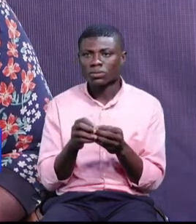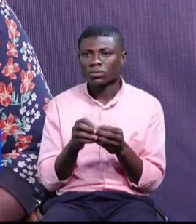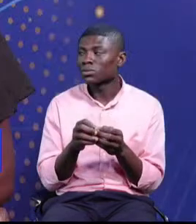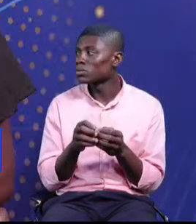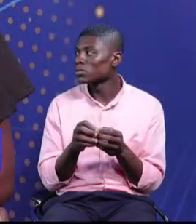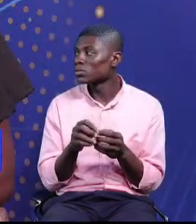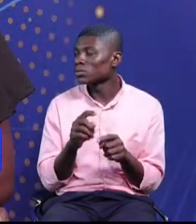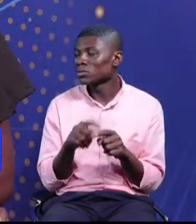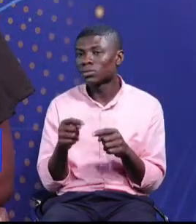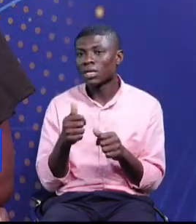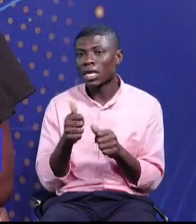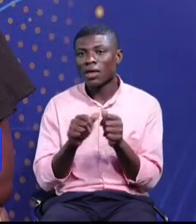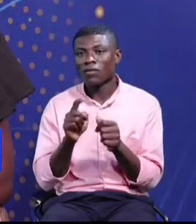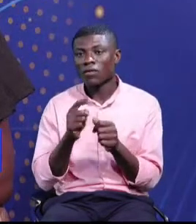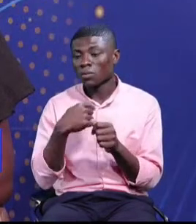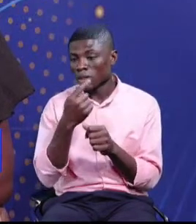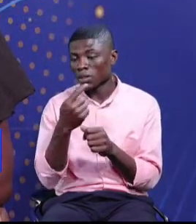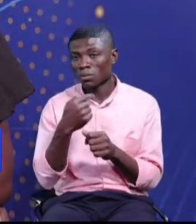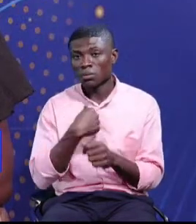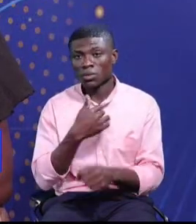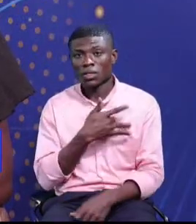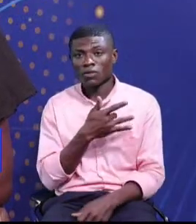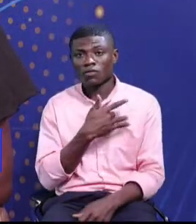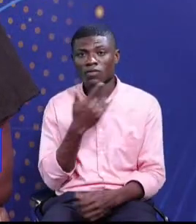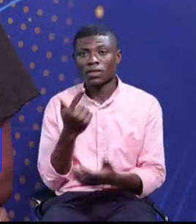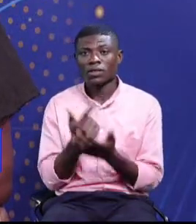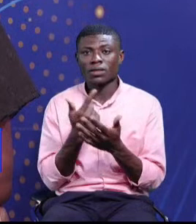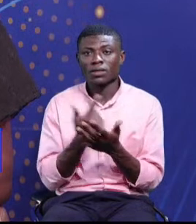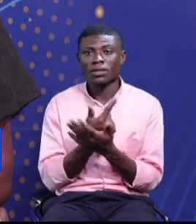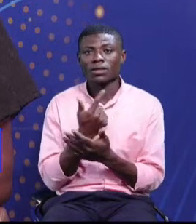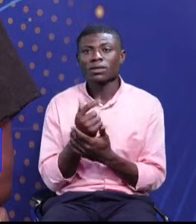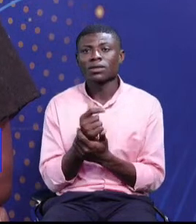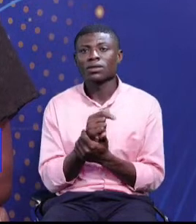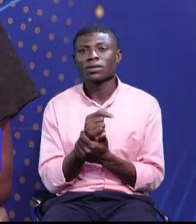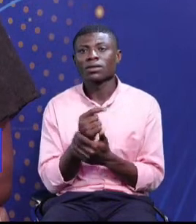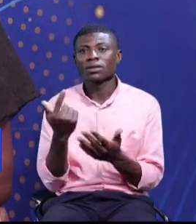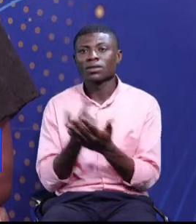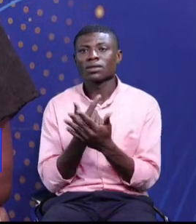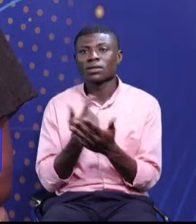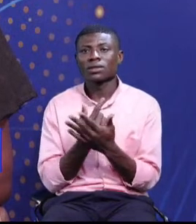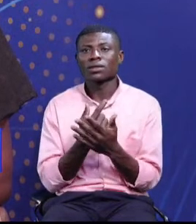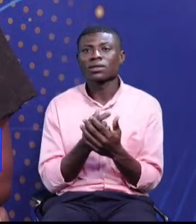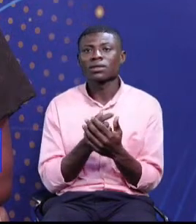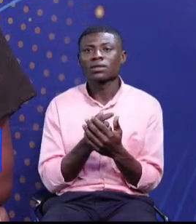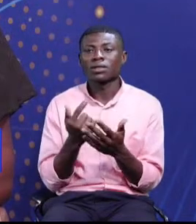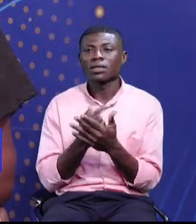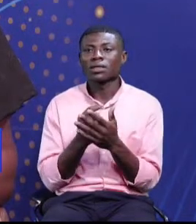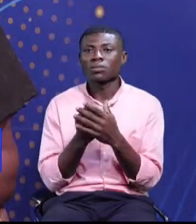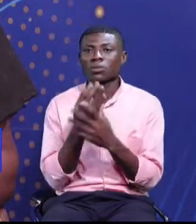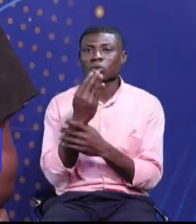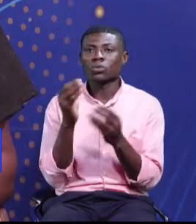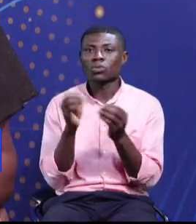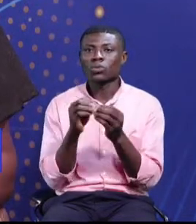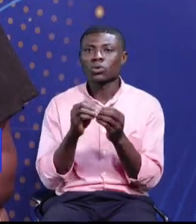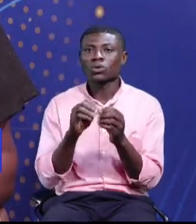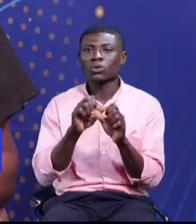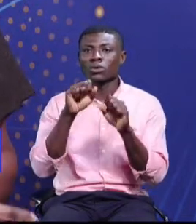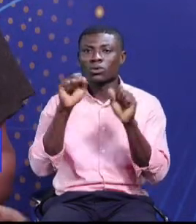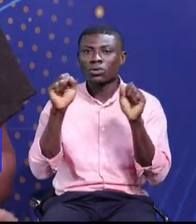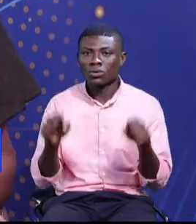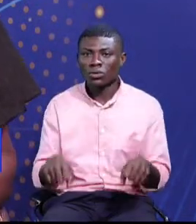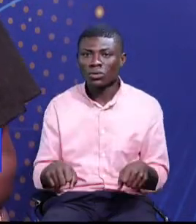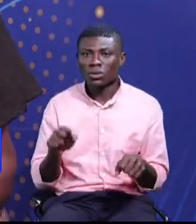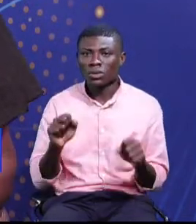Ghana? And I say this to everybody. I feel like Ghana is growing much faster than our systems